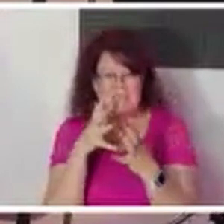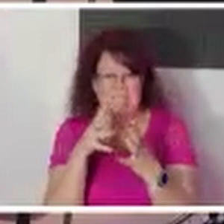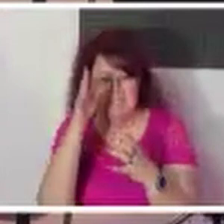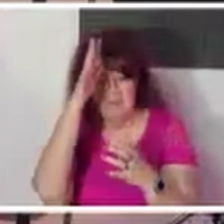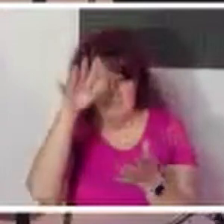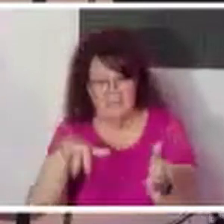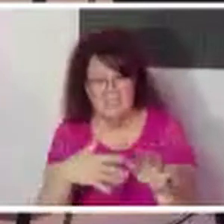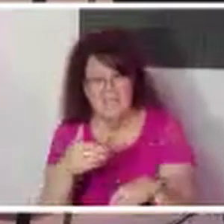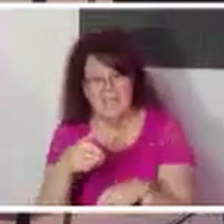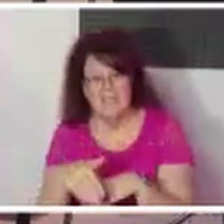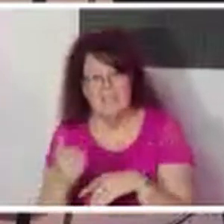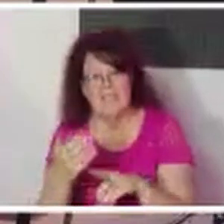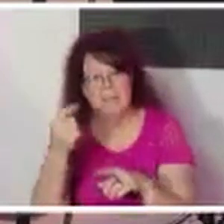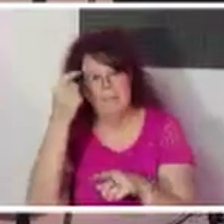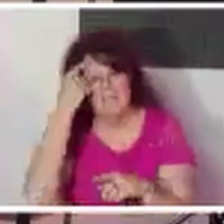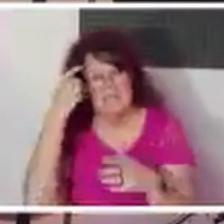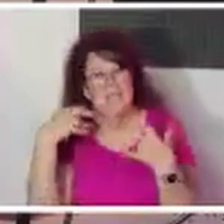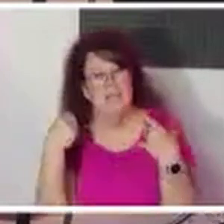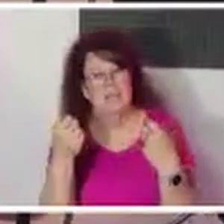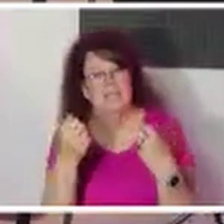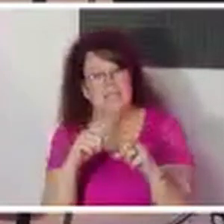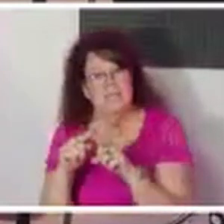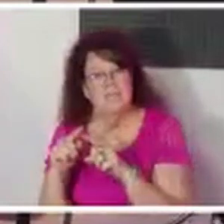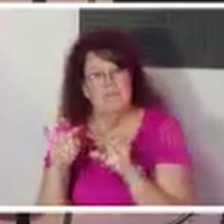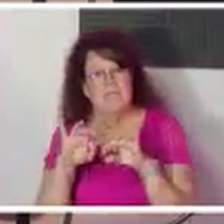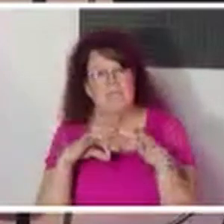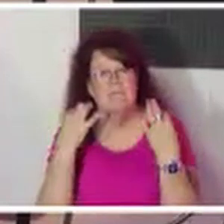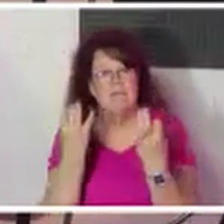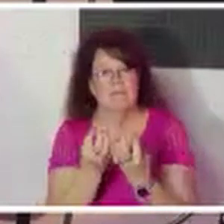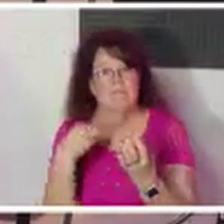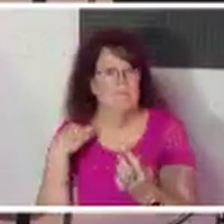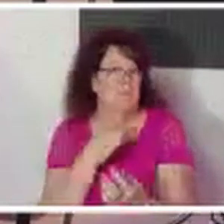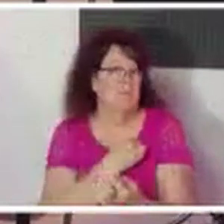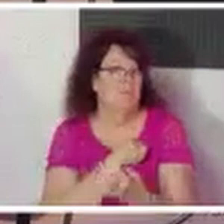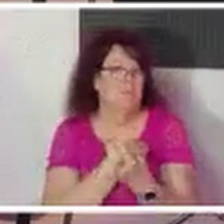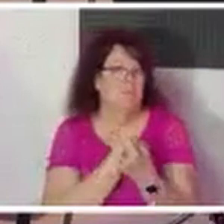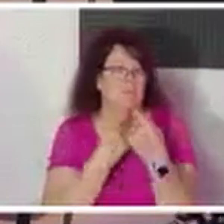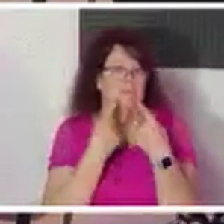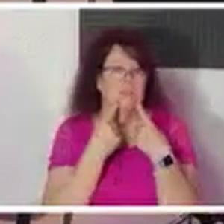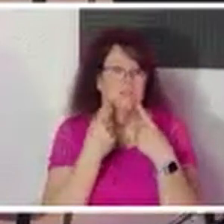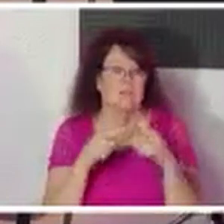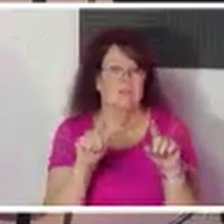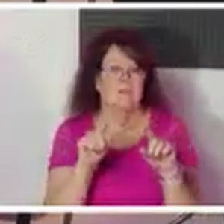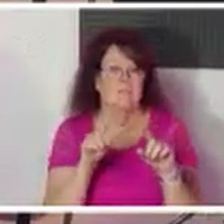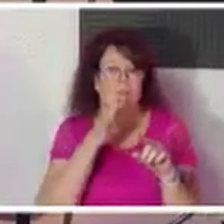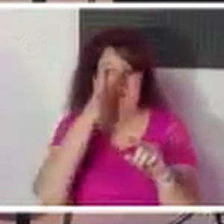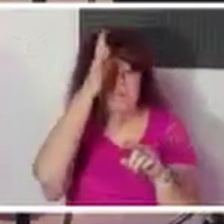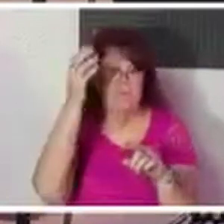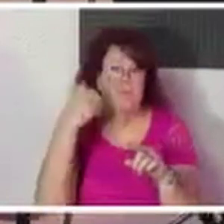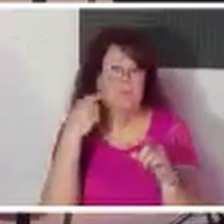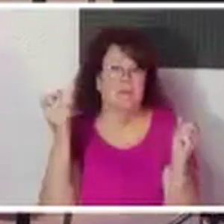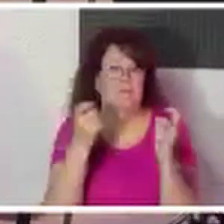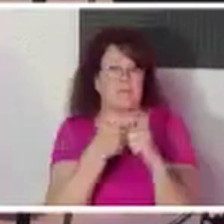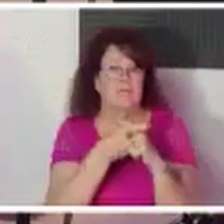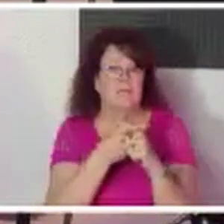passed, which sent some mental health spiraling in different family members. And ultimately, my parents went through a